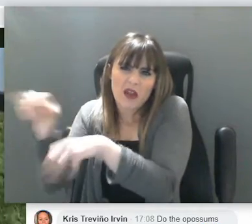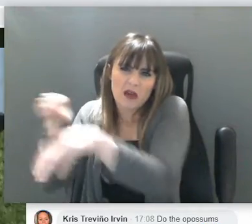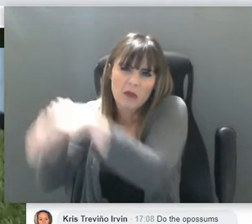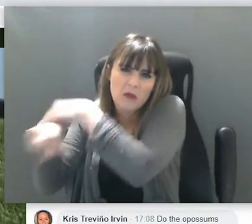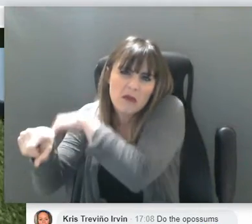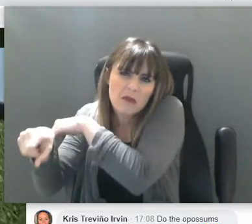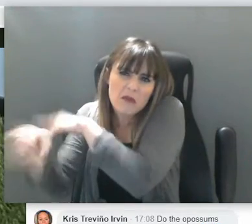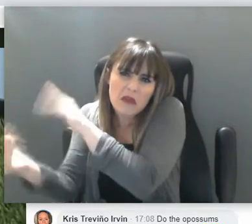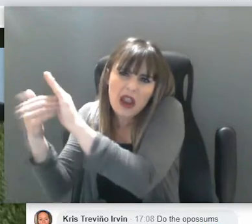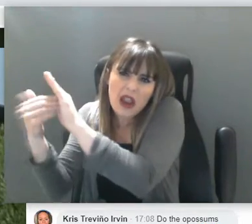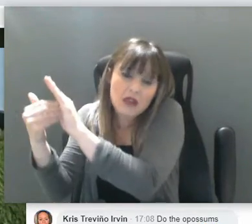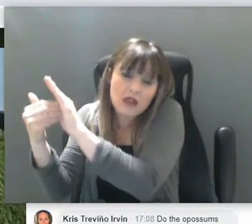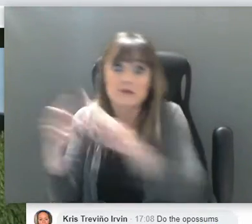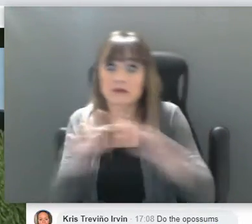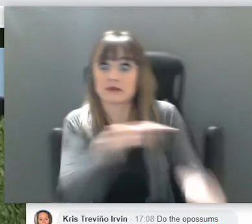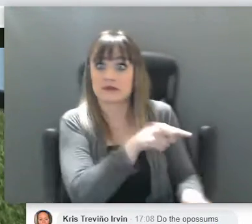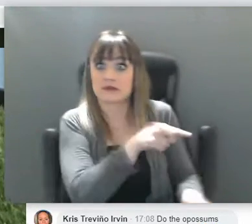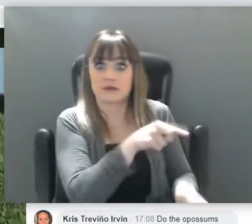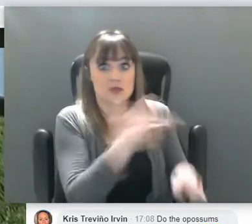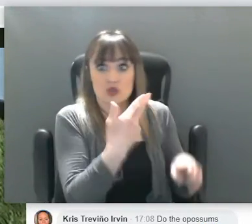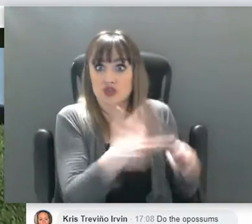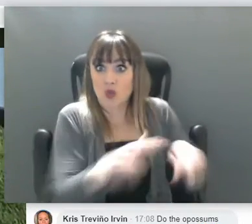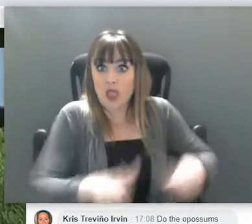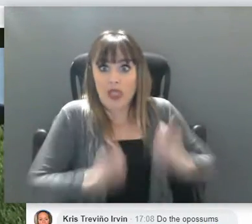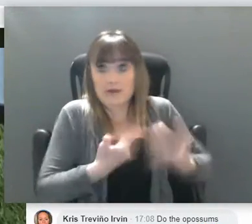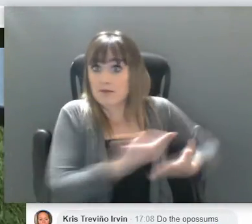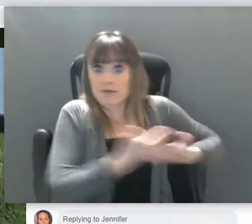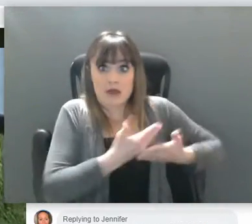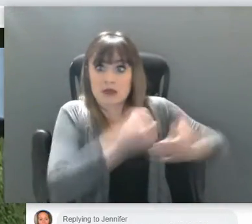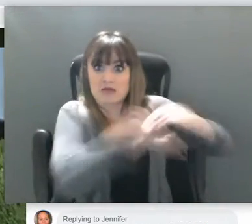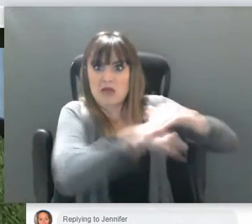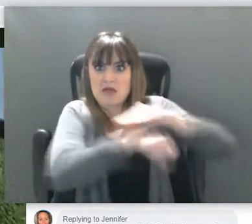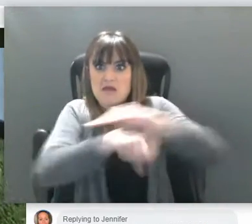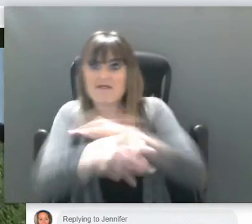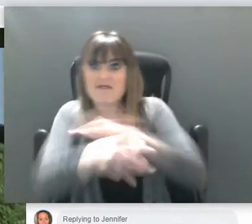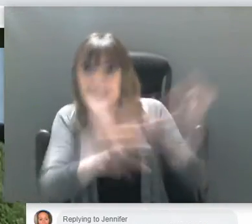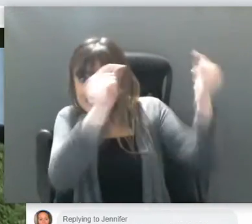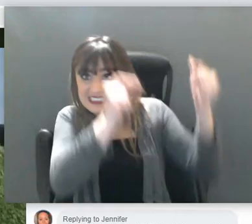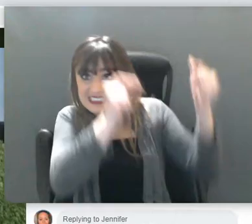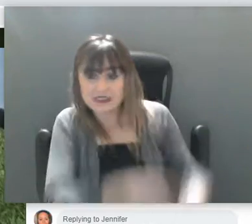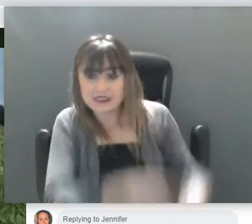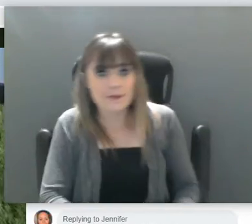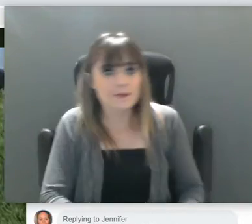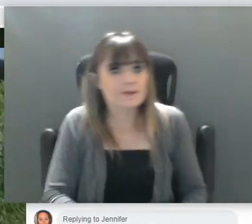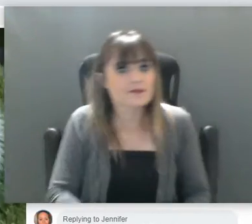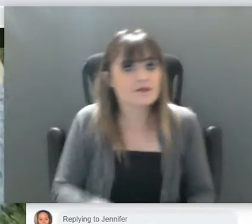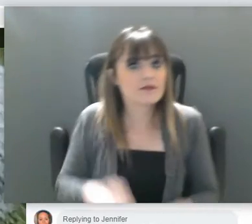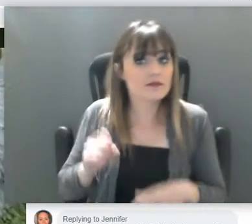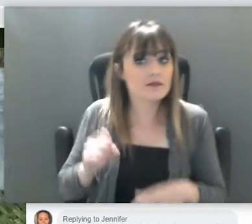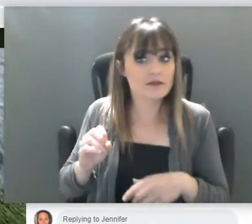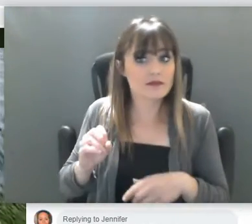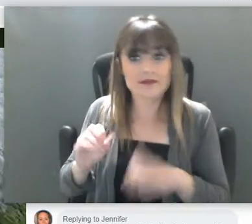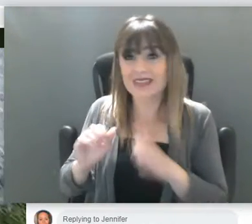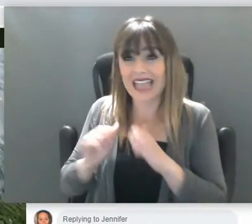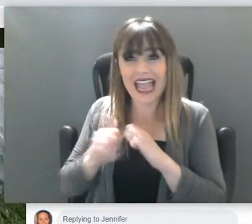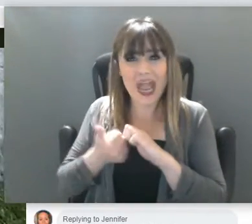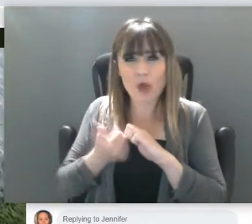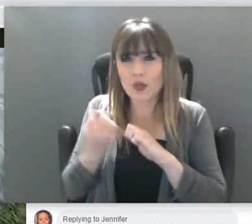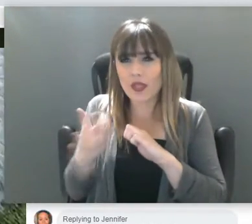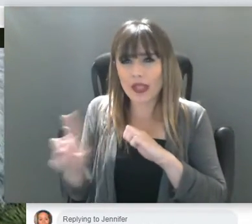great questions about, people are wondering how the babies get in the pouch. Does mom have to help them? Or they how does crawl that work? On their own.